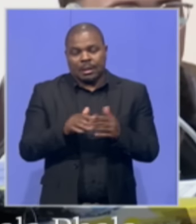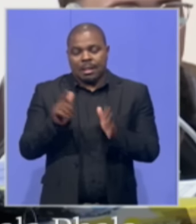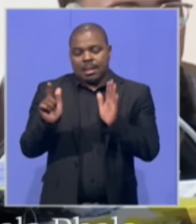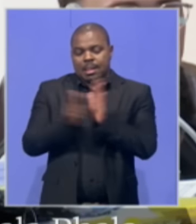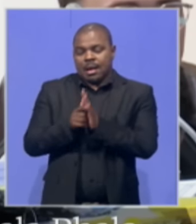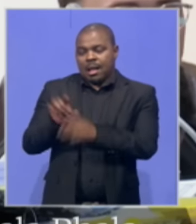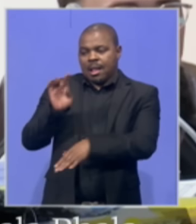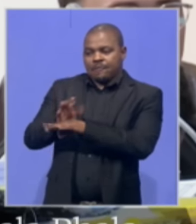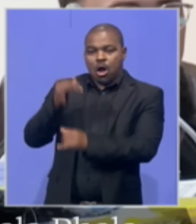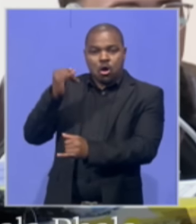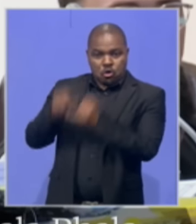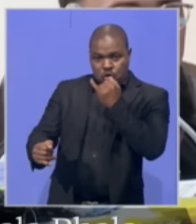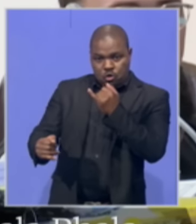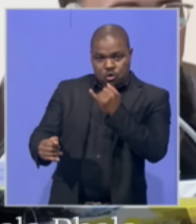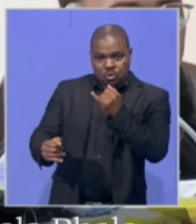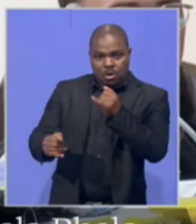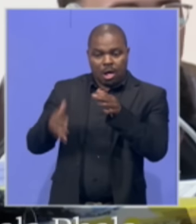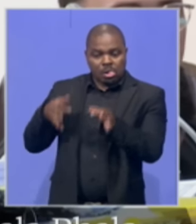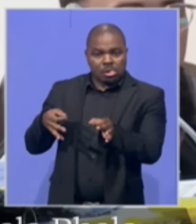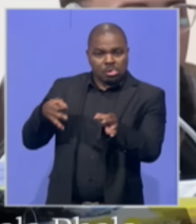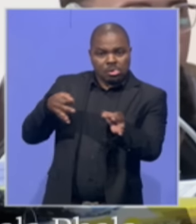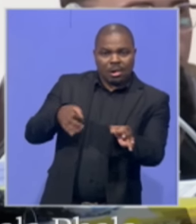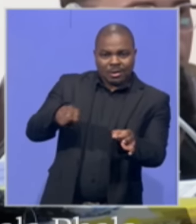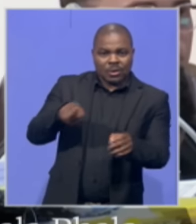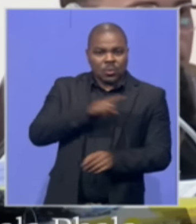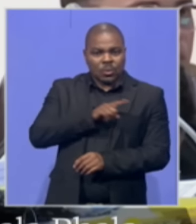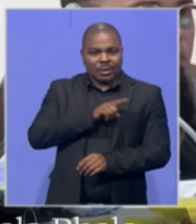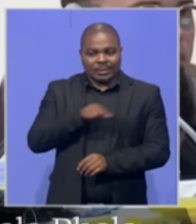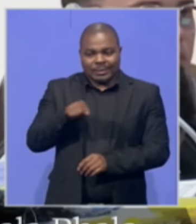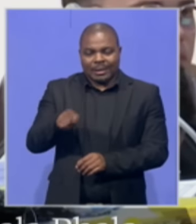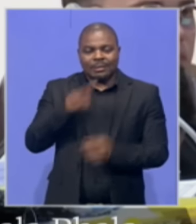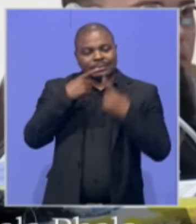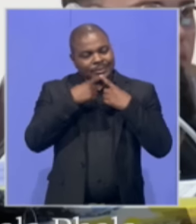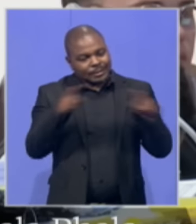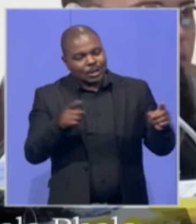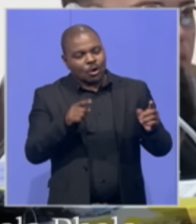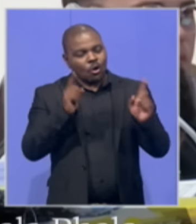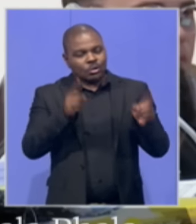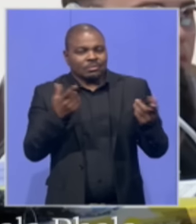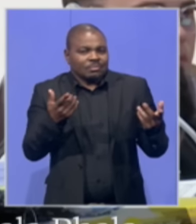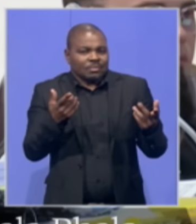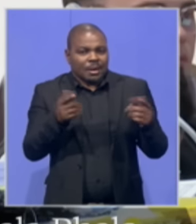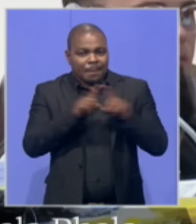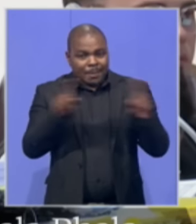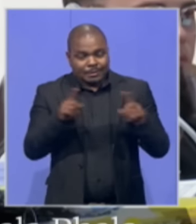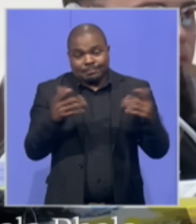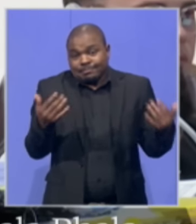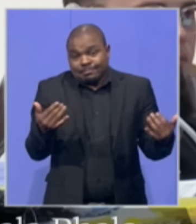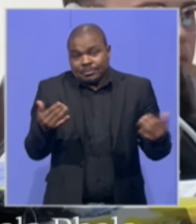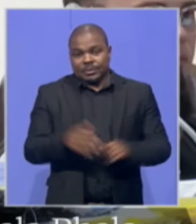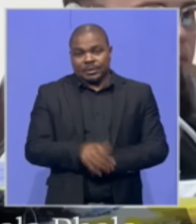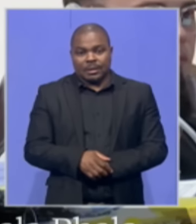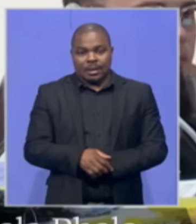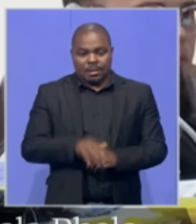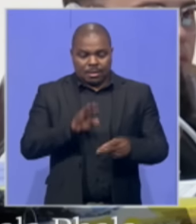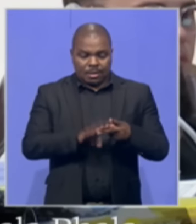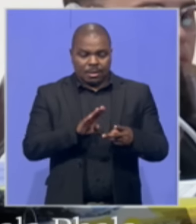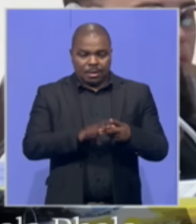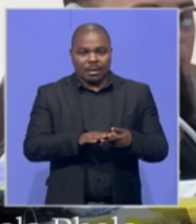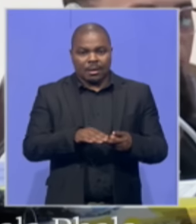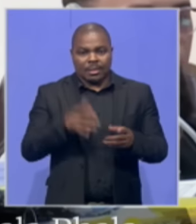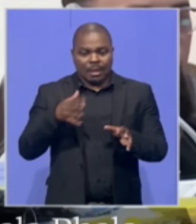that the delay doesn't have to be addressed because of the declaratory order as chosen. But to the extent that there's a criticism that